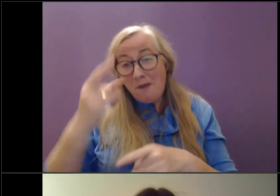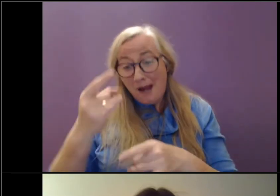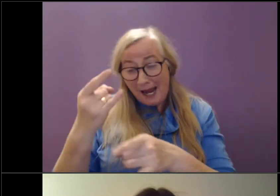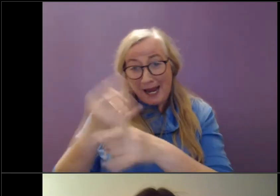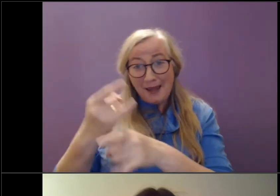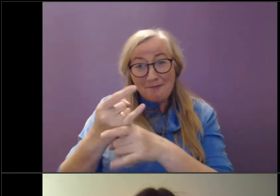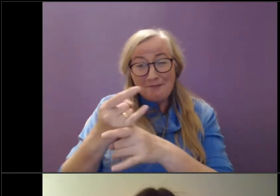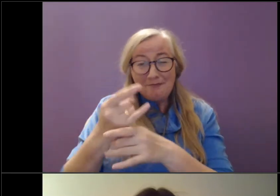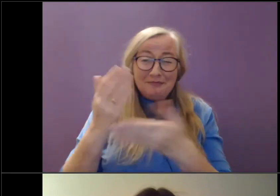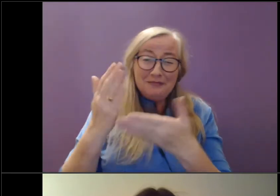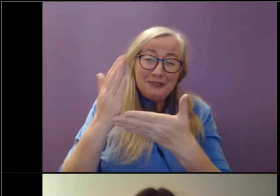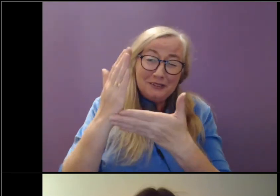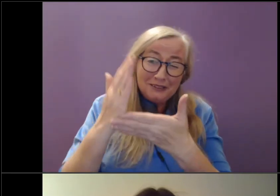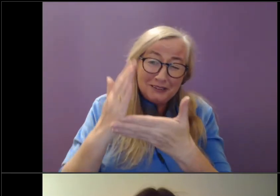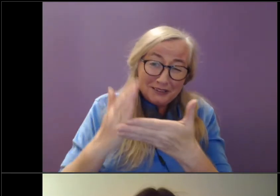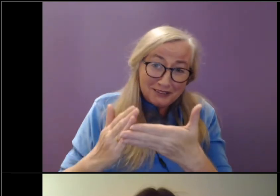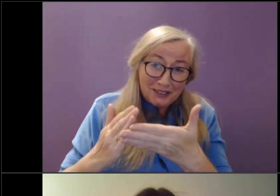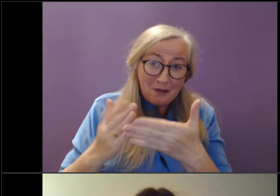some way.